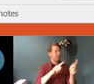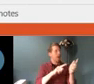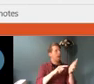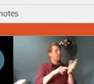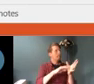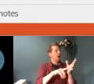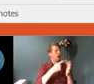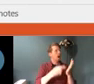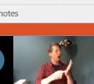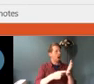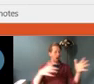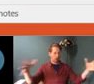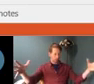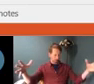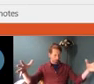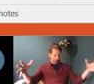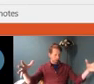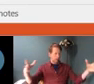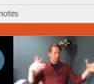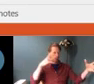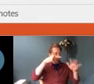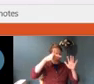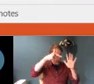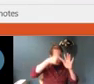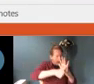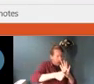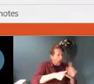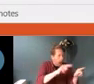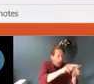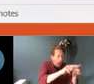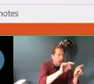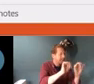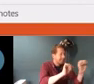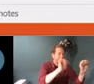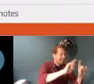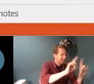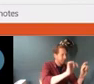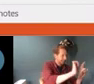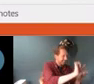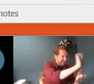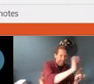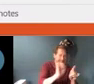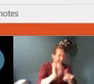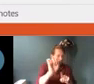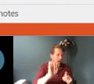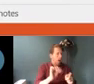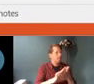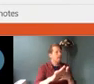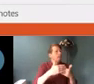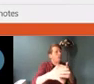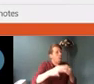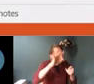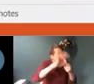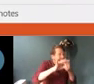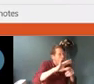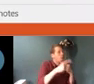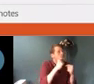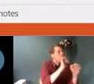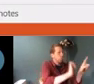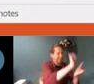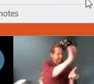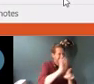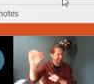to recognize a larger variation. So this was one of our interesting output from the PhD